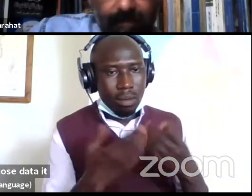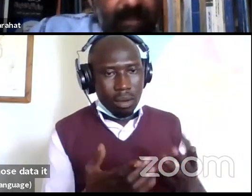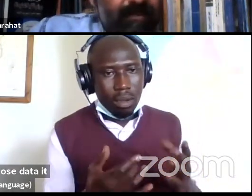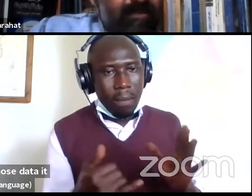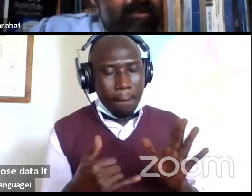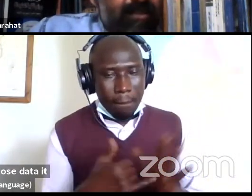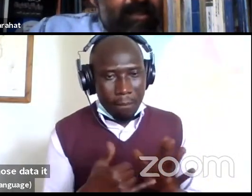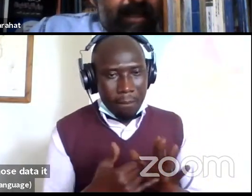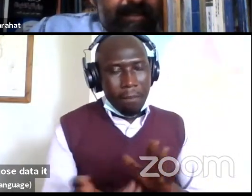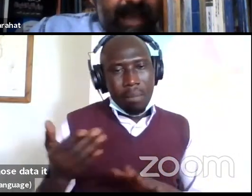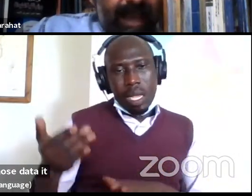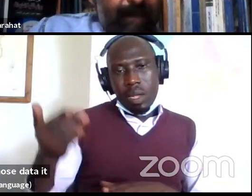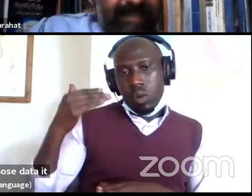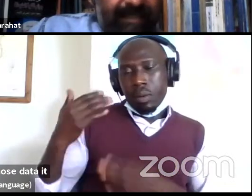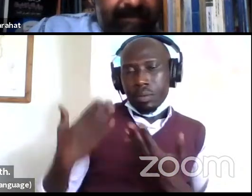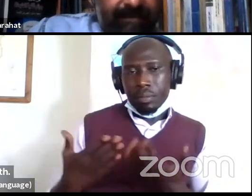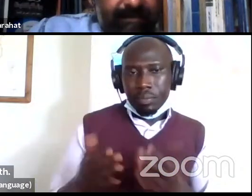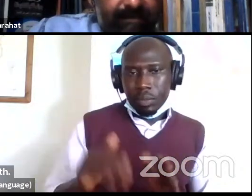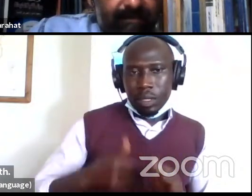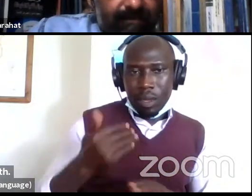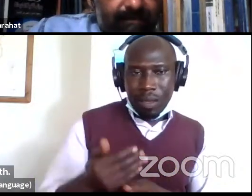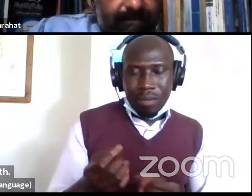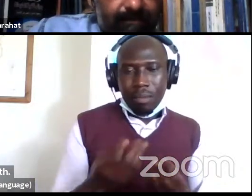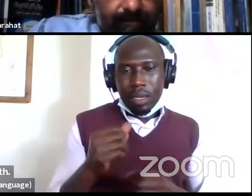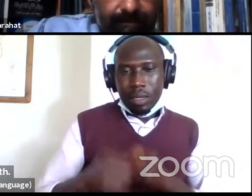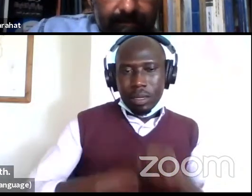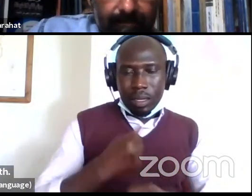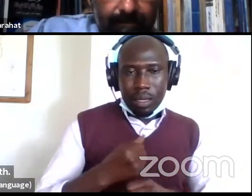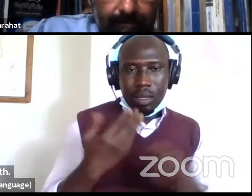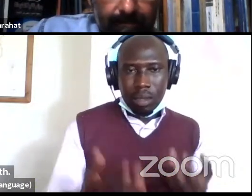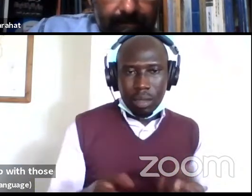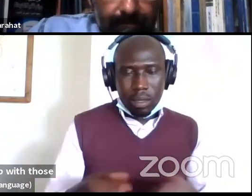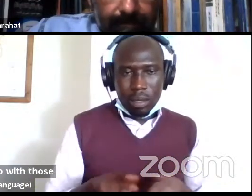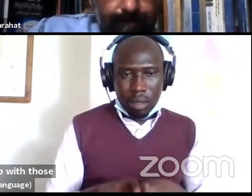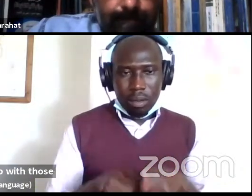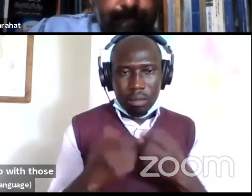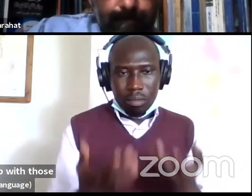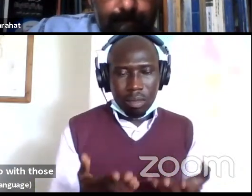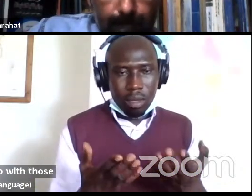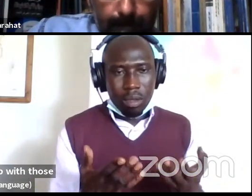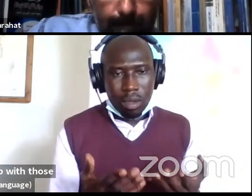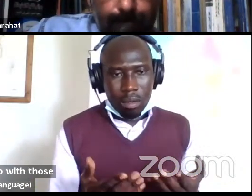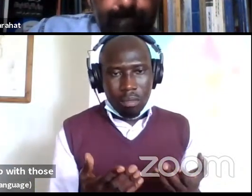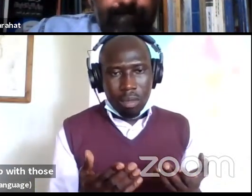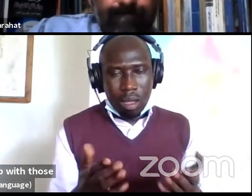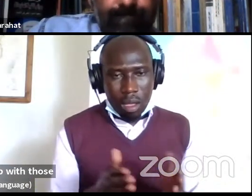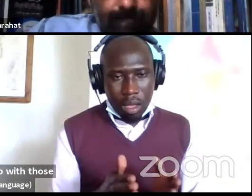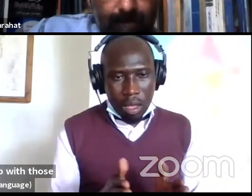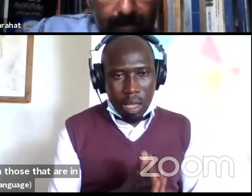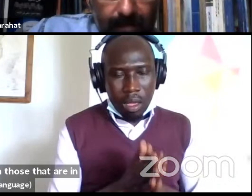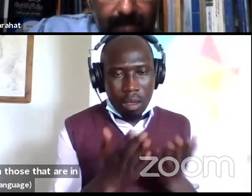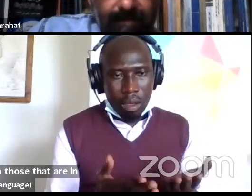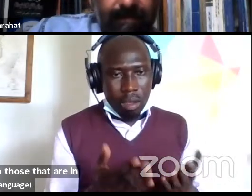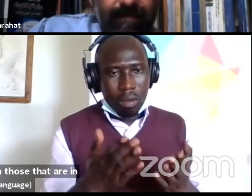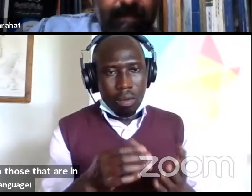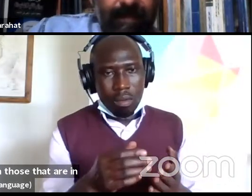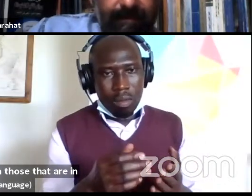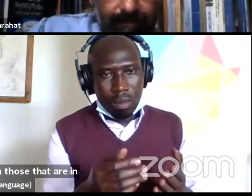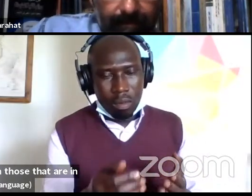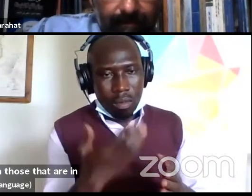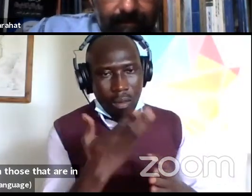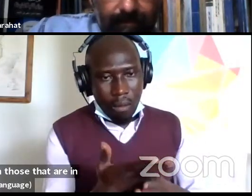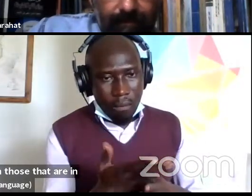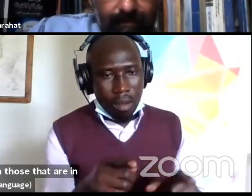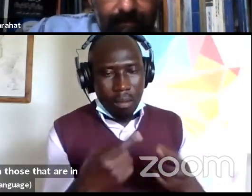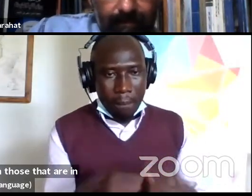with, after a couple of years, you end up with laws that are, in a way, very restrictive,